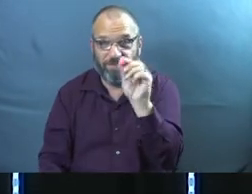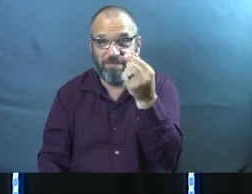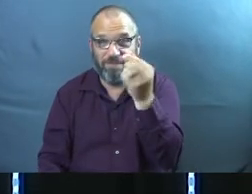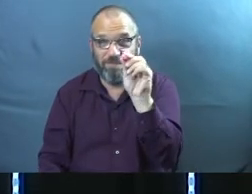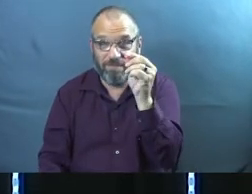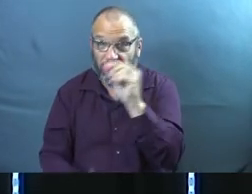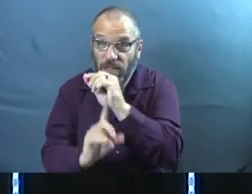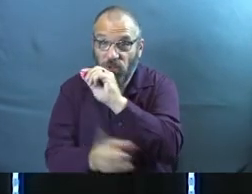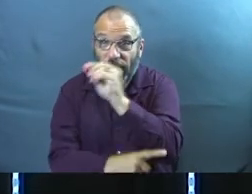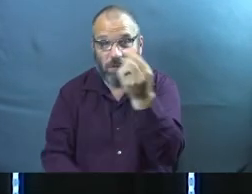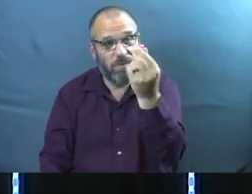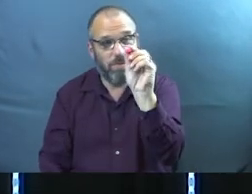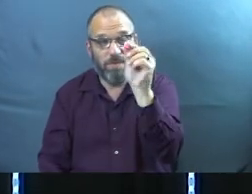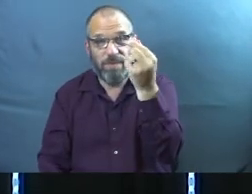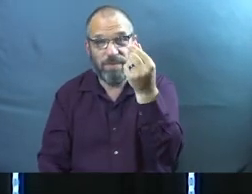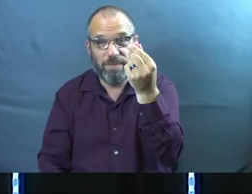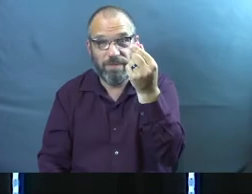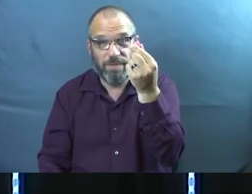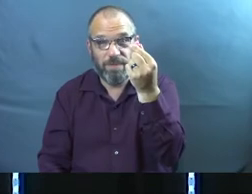Yes, it is.